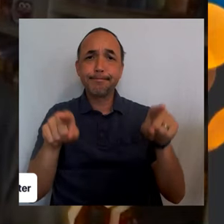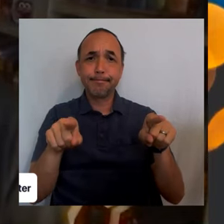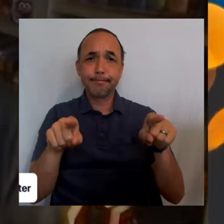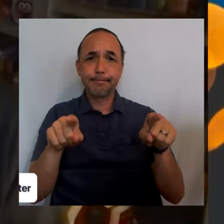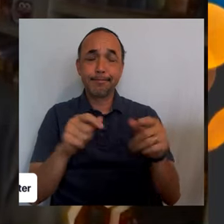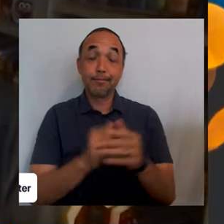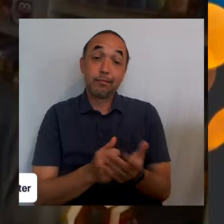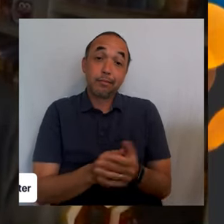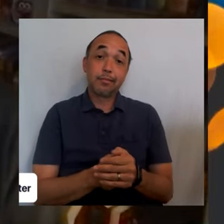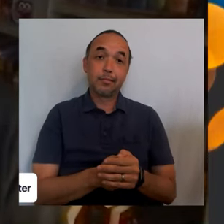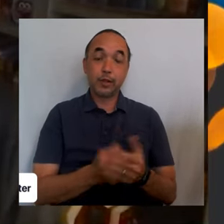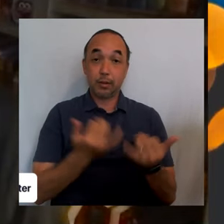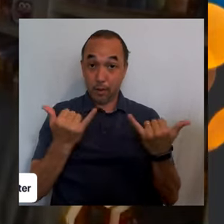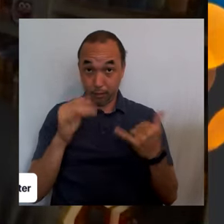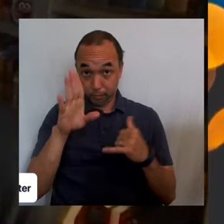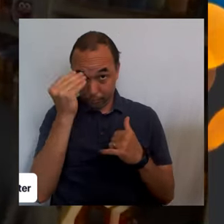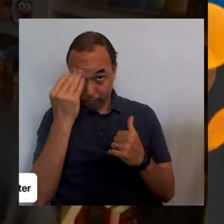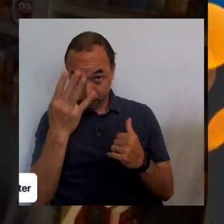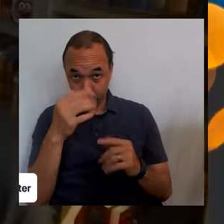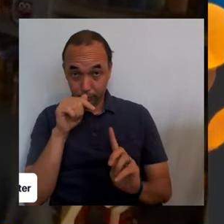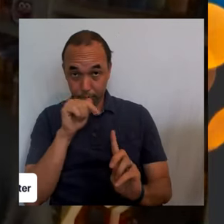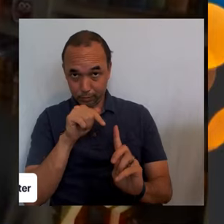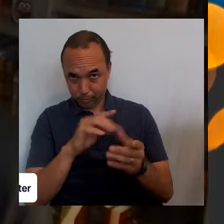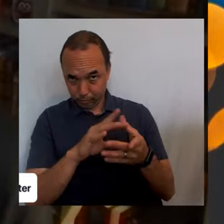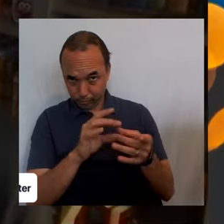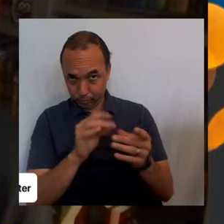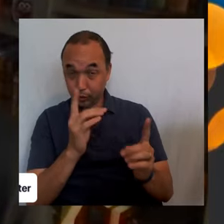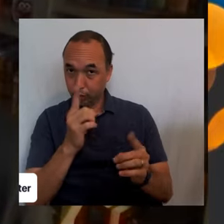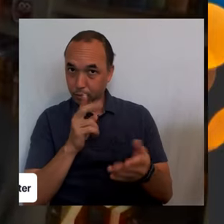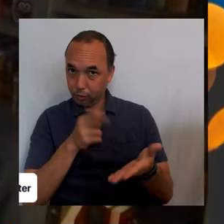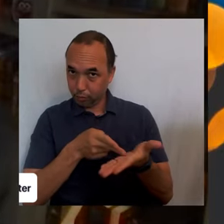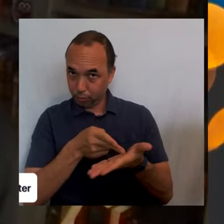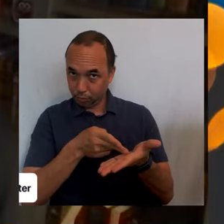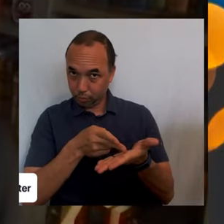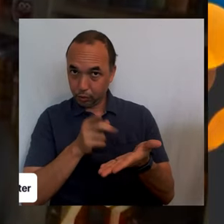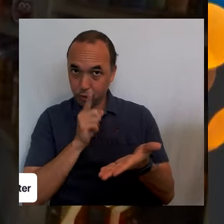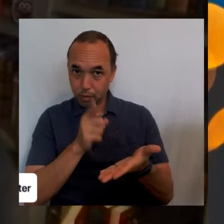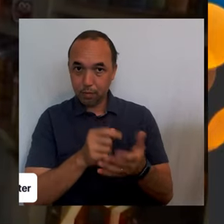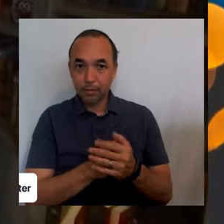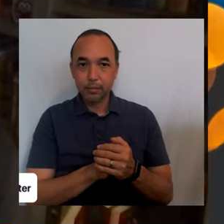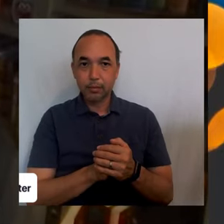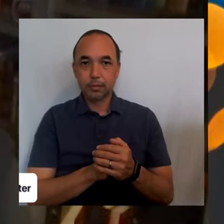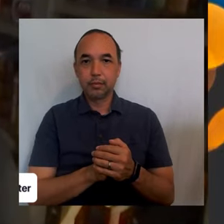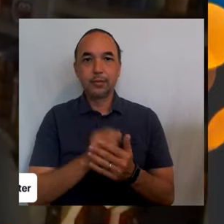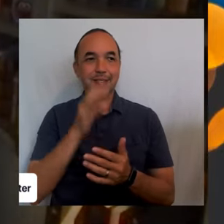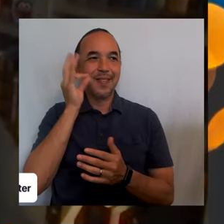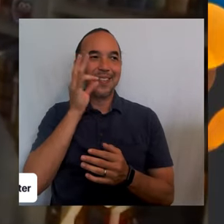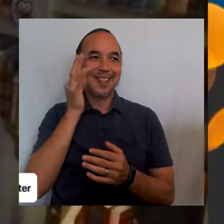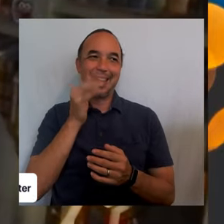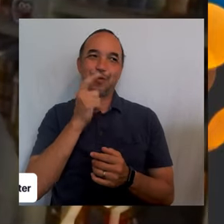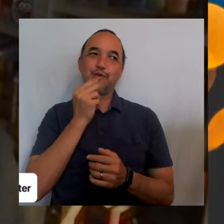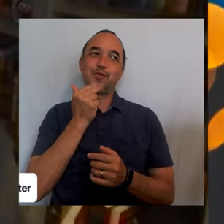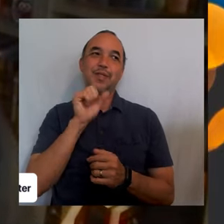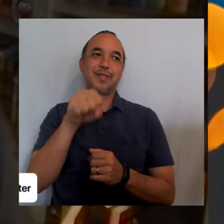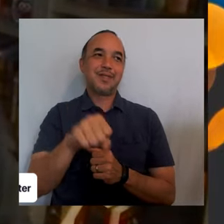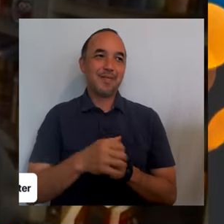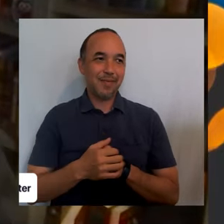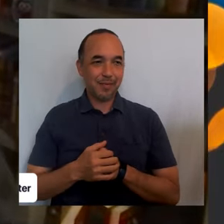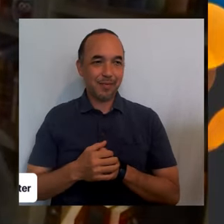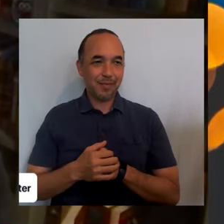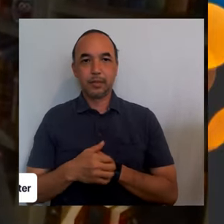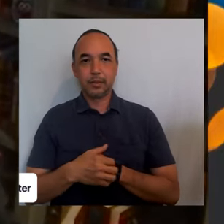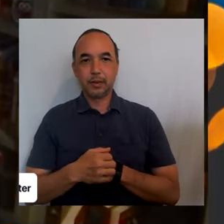here that gets me. Fleur is adorable. Thank you. I see that. She'll probably make